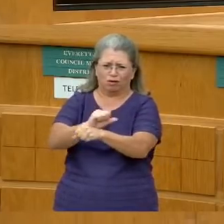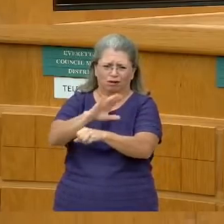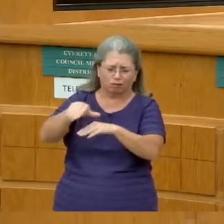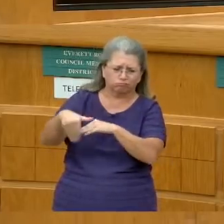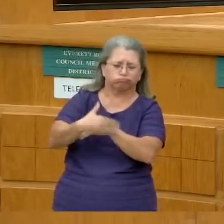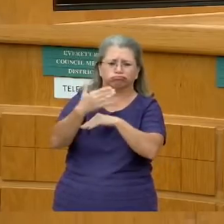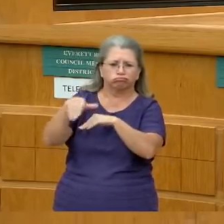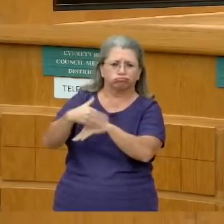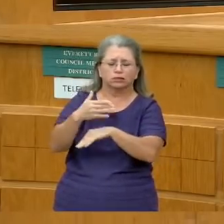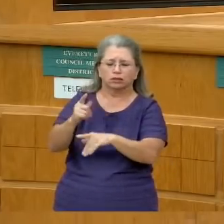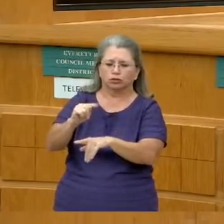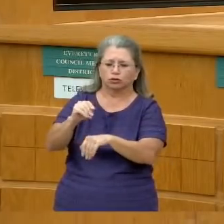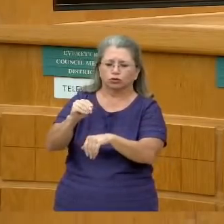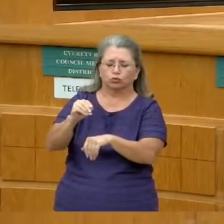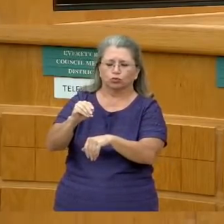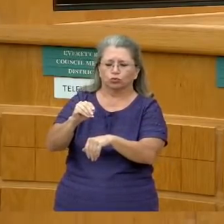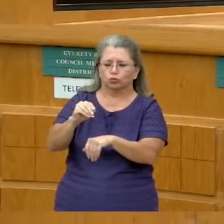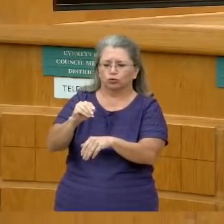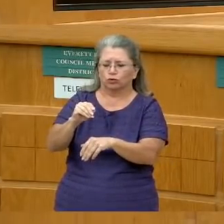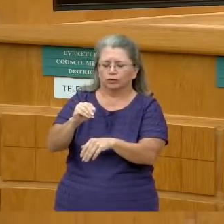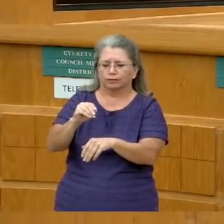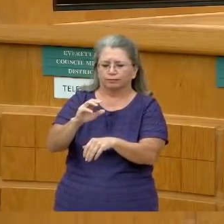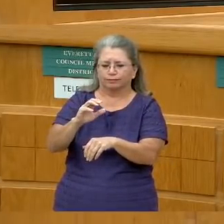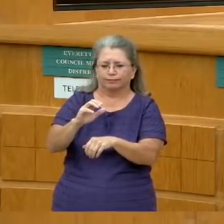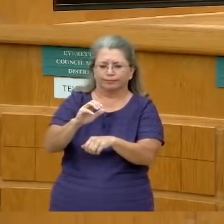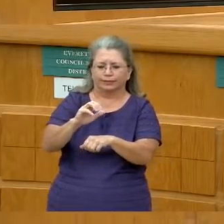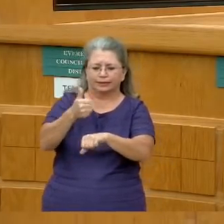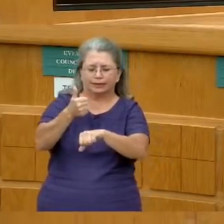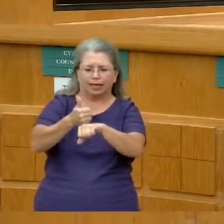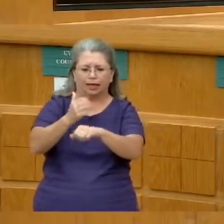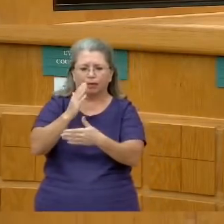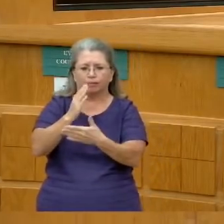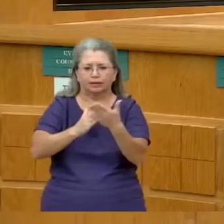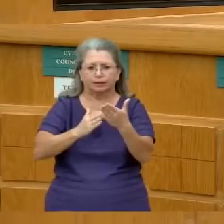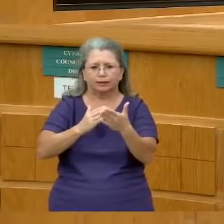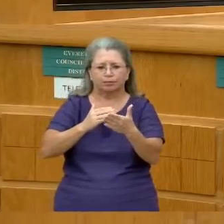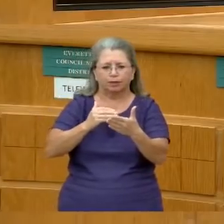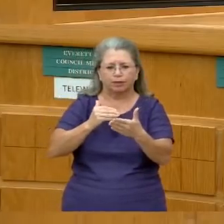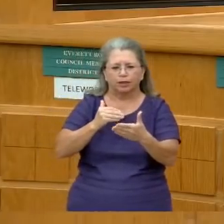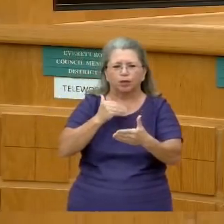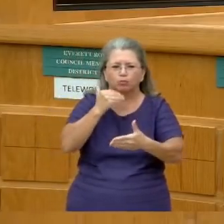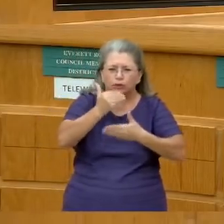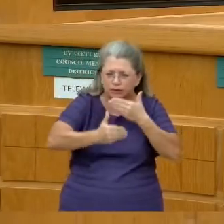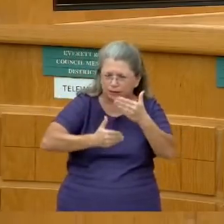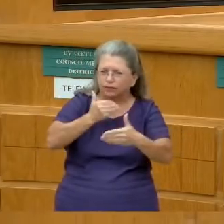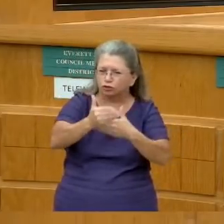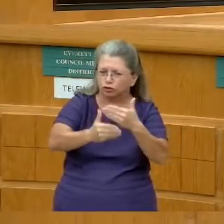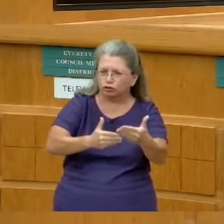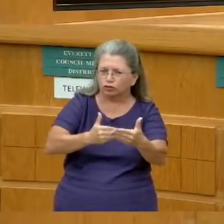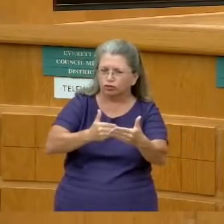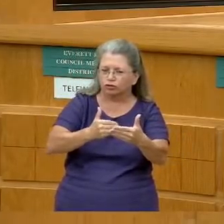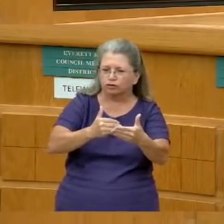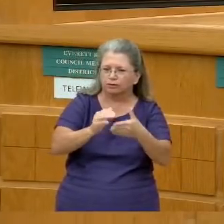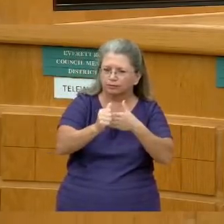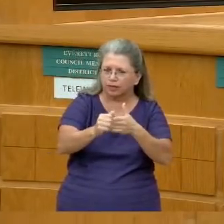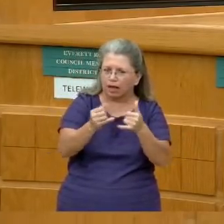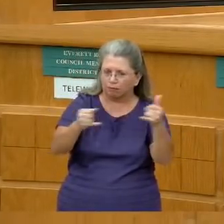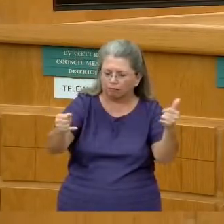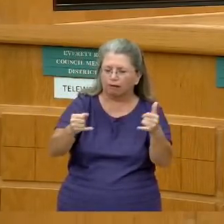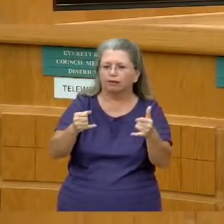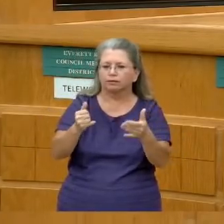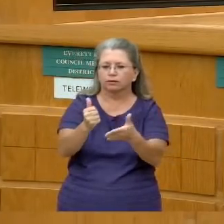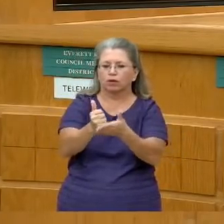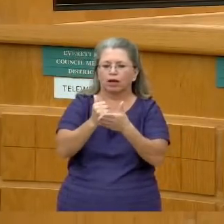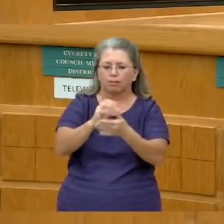to create a set of guidelines and protocols to help establish a free COVID